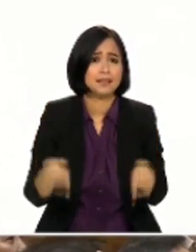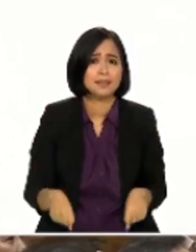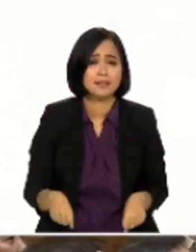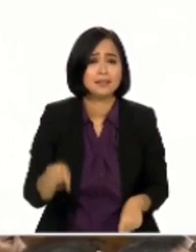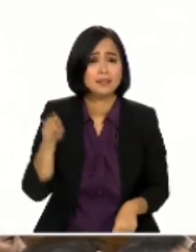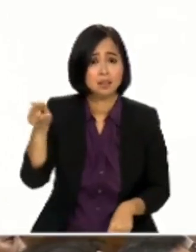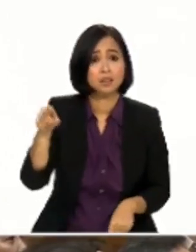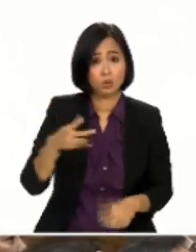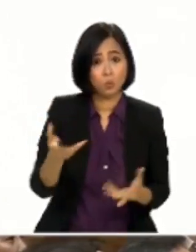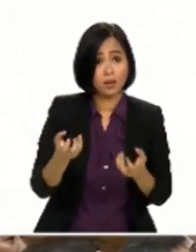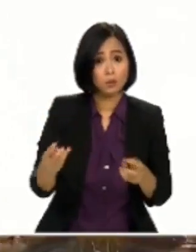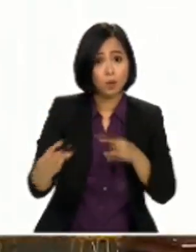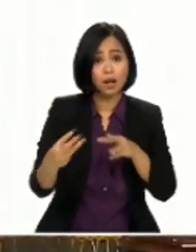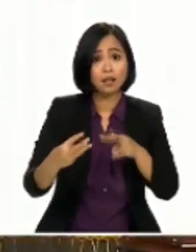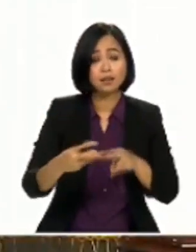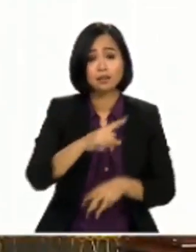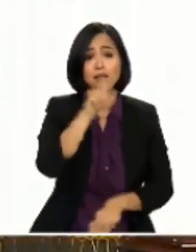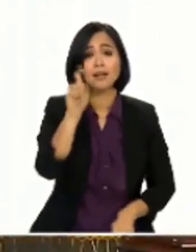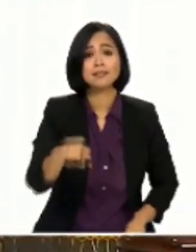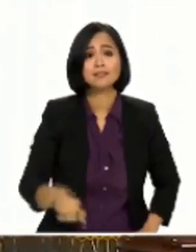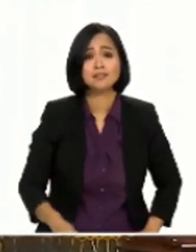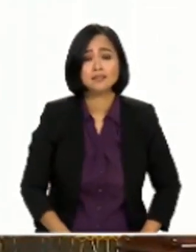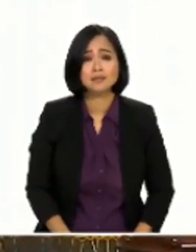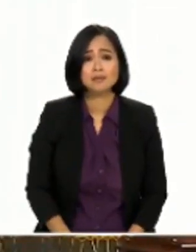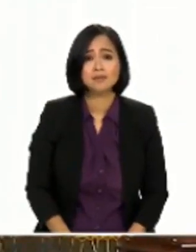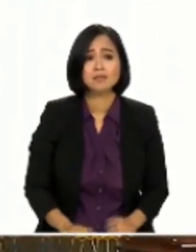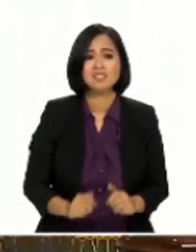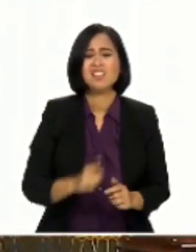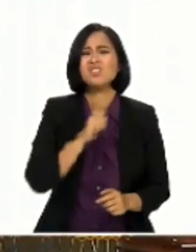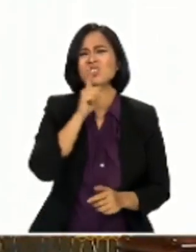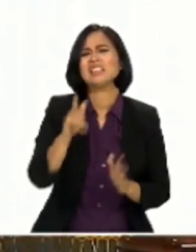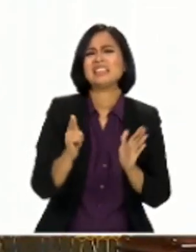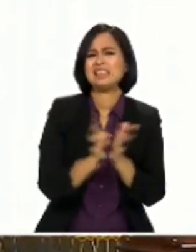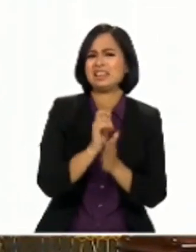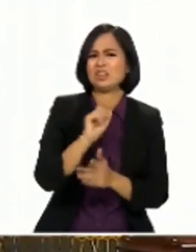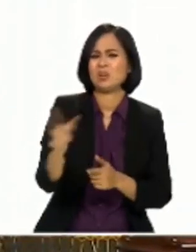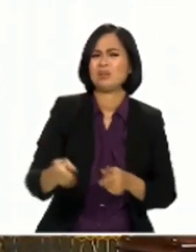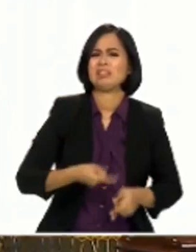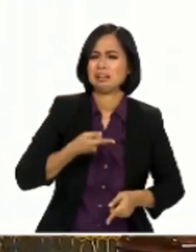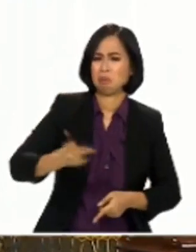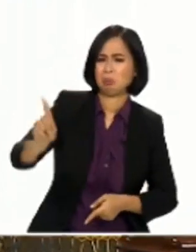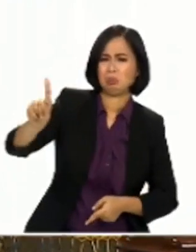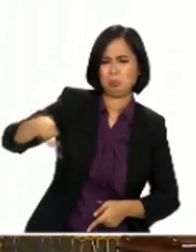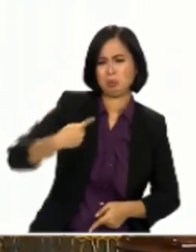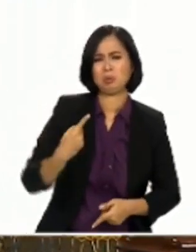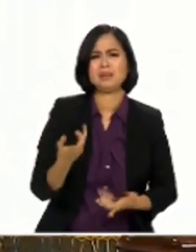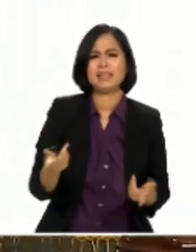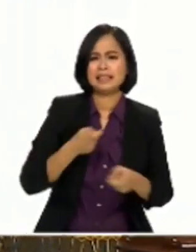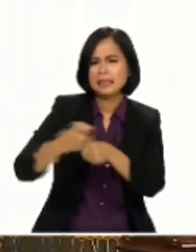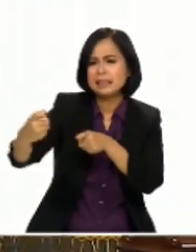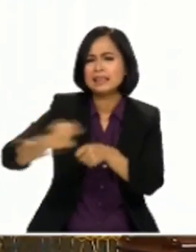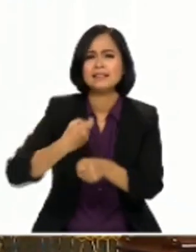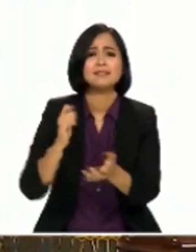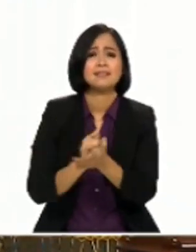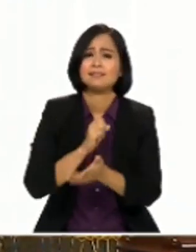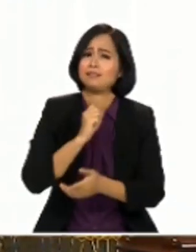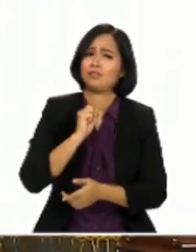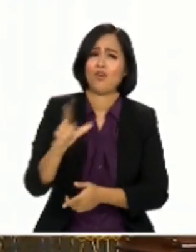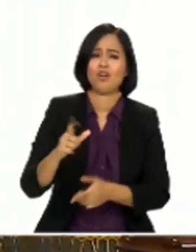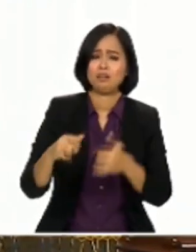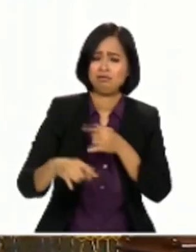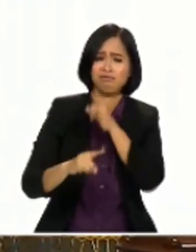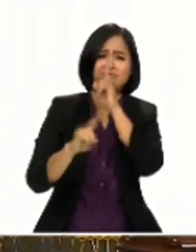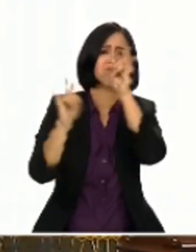You want war? Alam mo, asaran yan eh. Supladuhan yan. Kung supladuhan